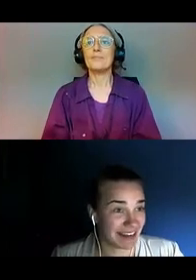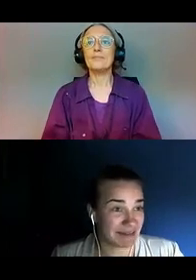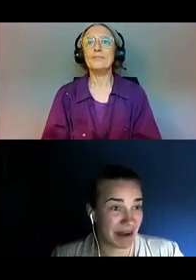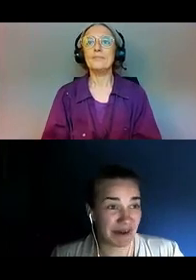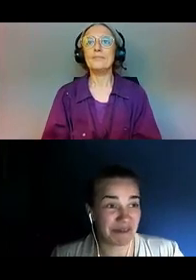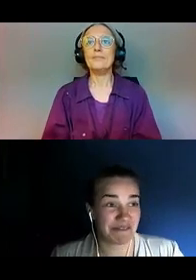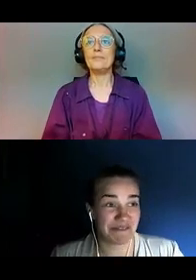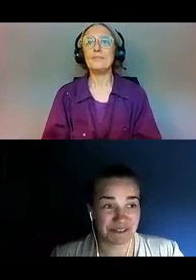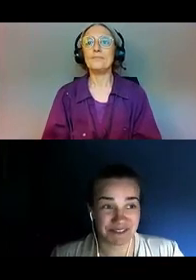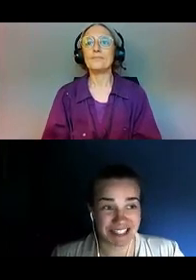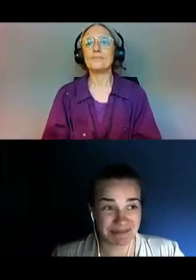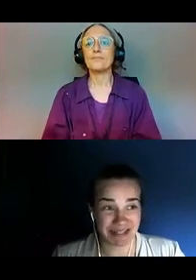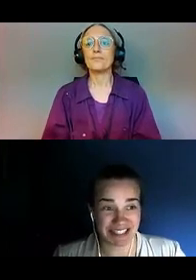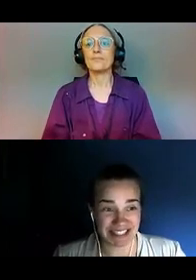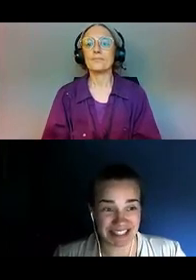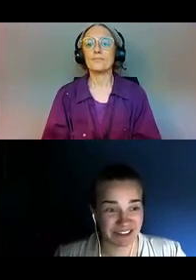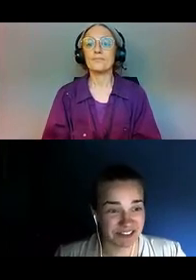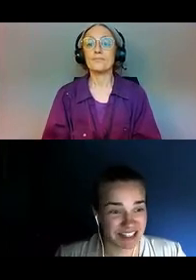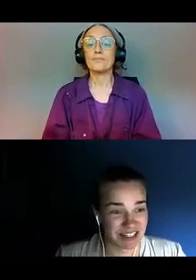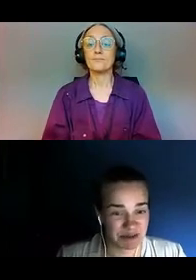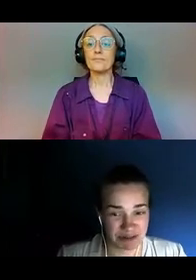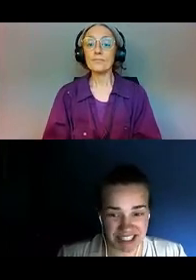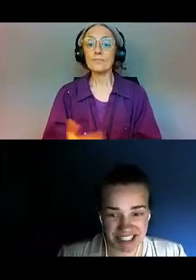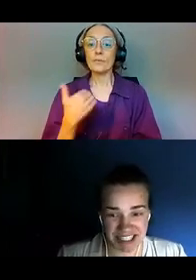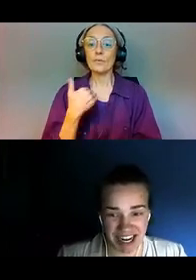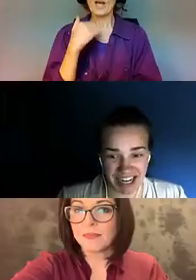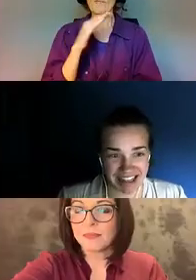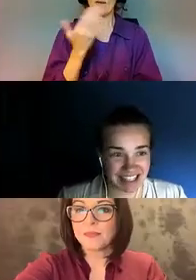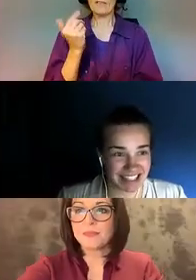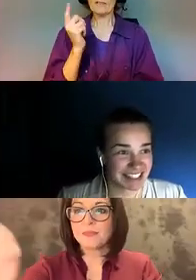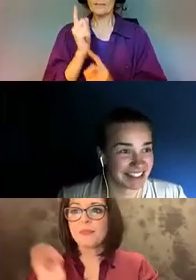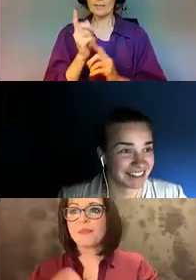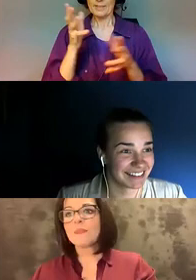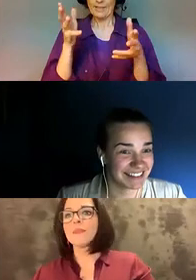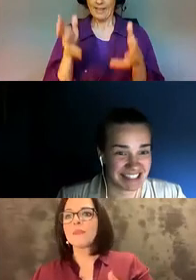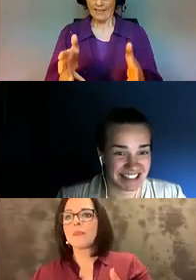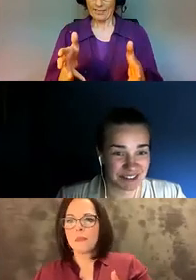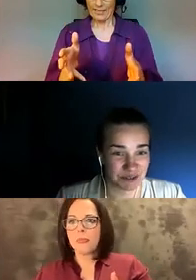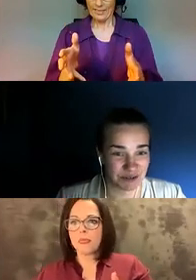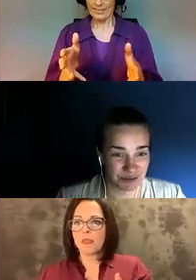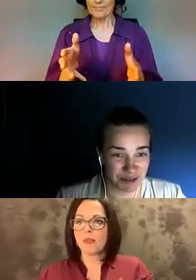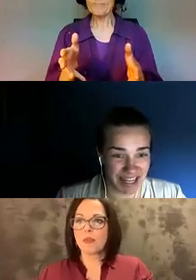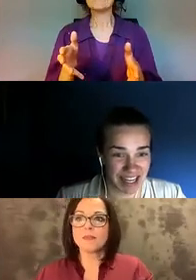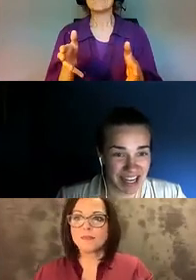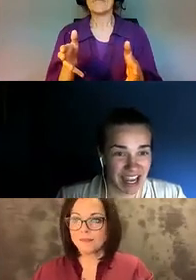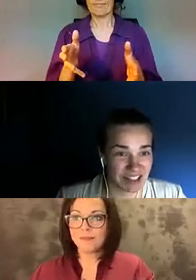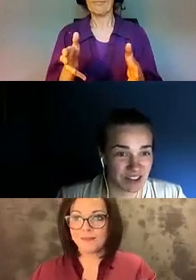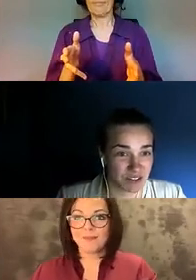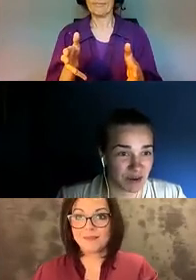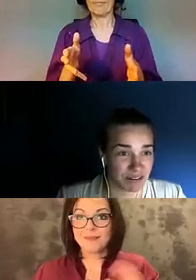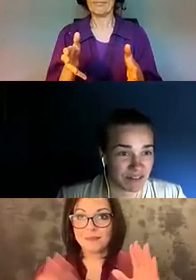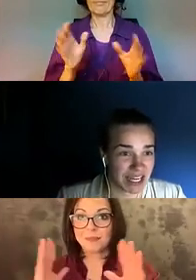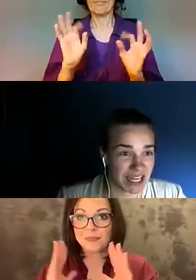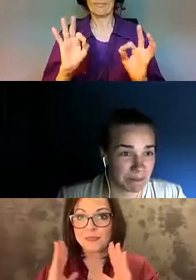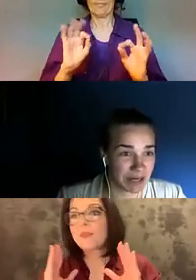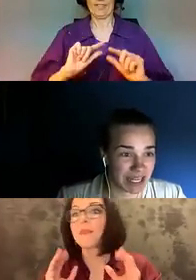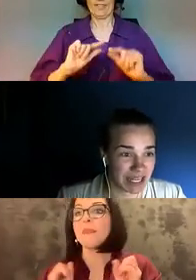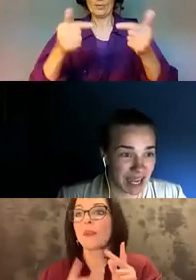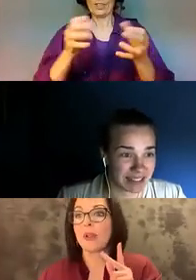We have about 15 minutes left, which I think is great.